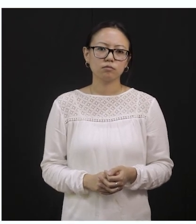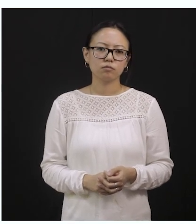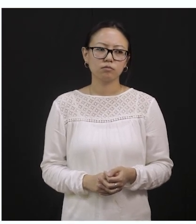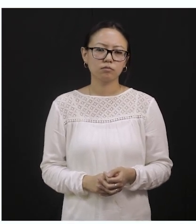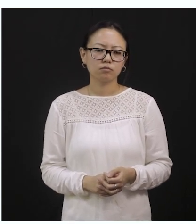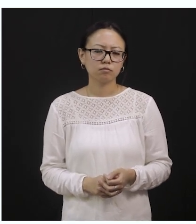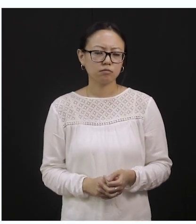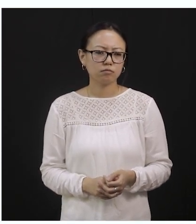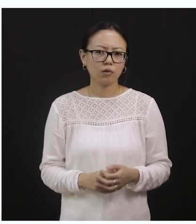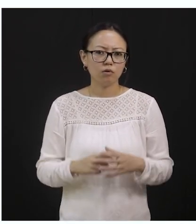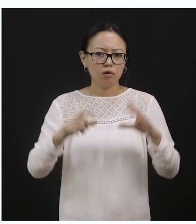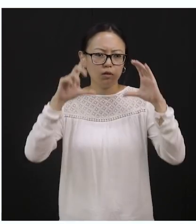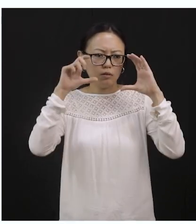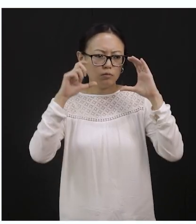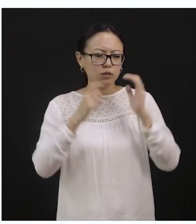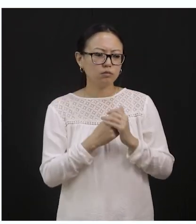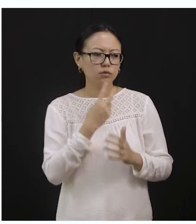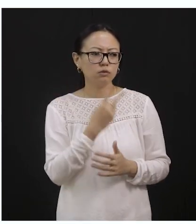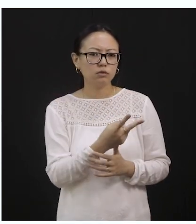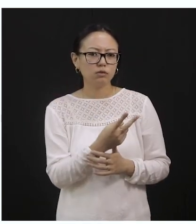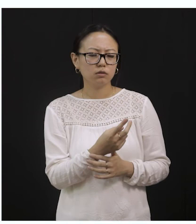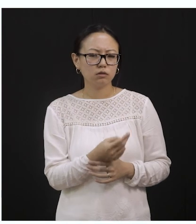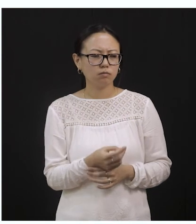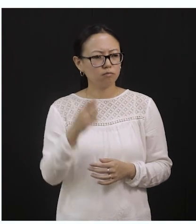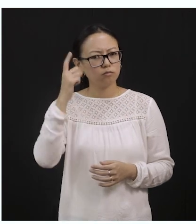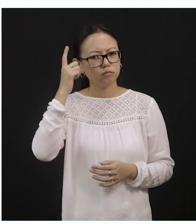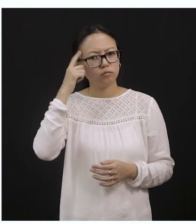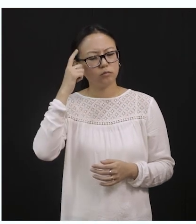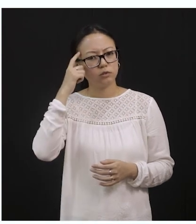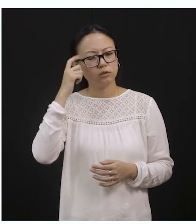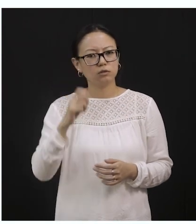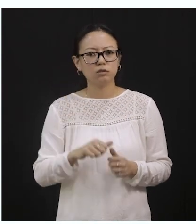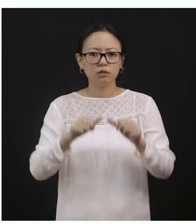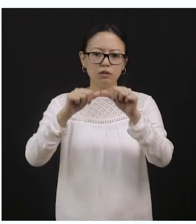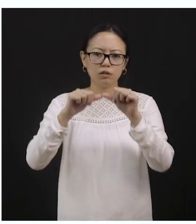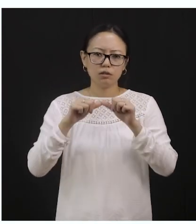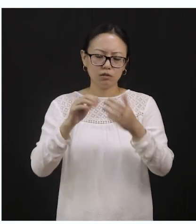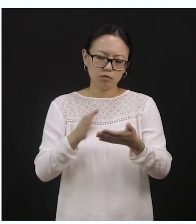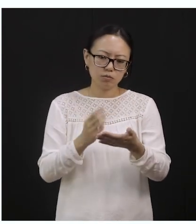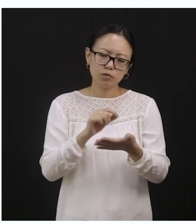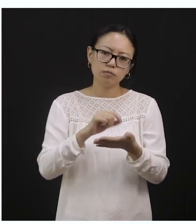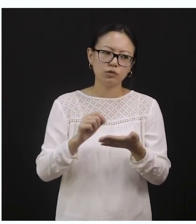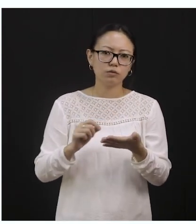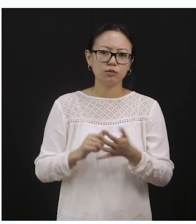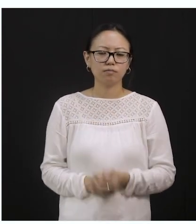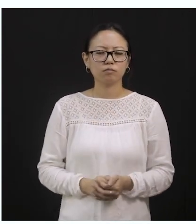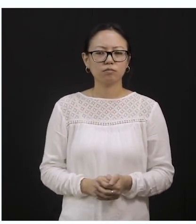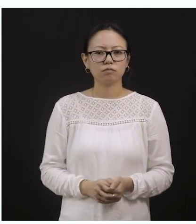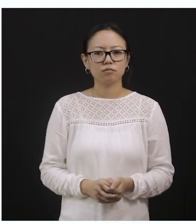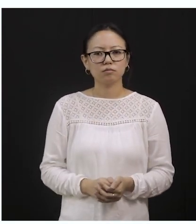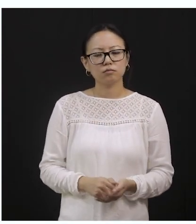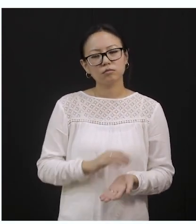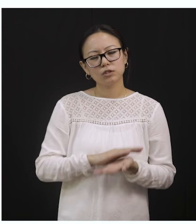have to find out whether this is an insect or not. This is your homework, all right? So this is it for